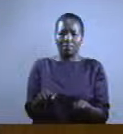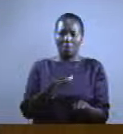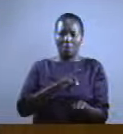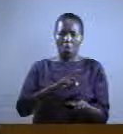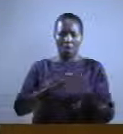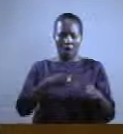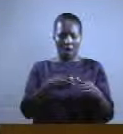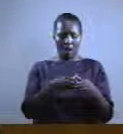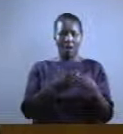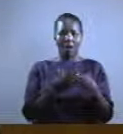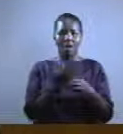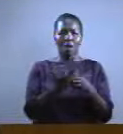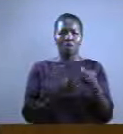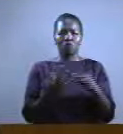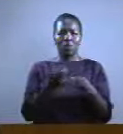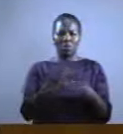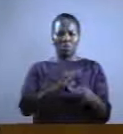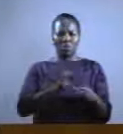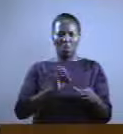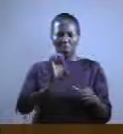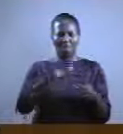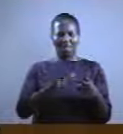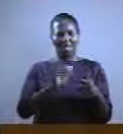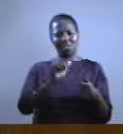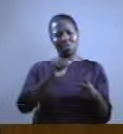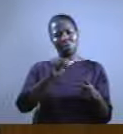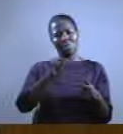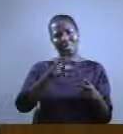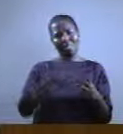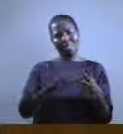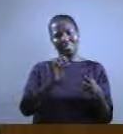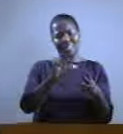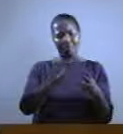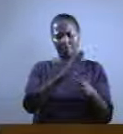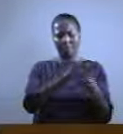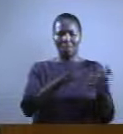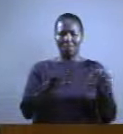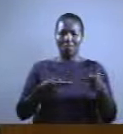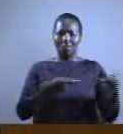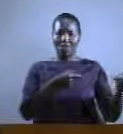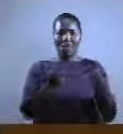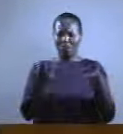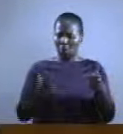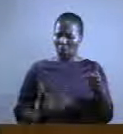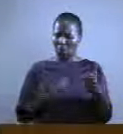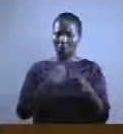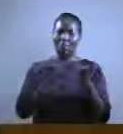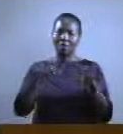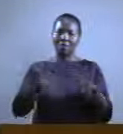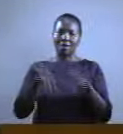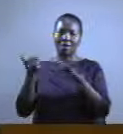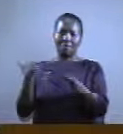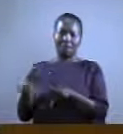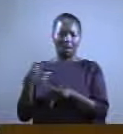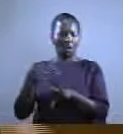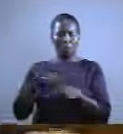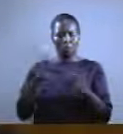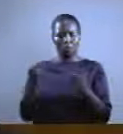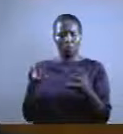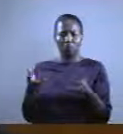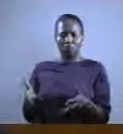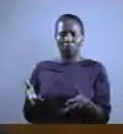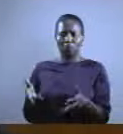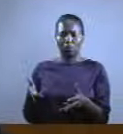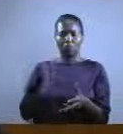the tripartite alliance have held the dreams of our youth hostage. It should never have been this way. Close